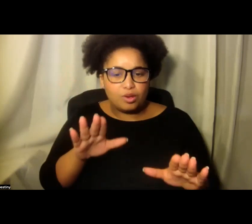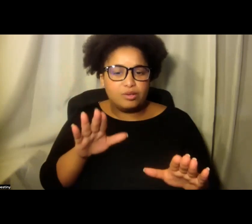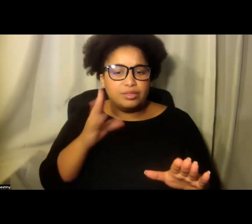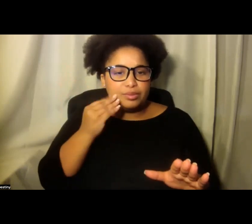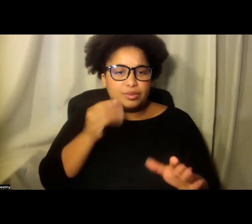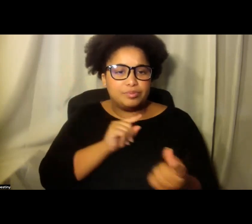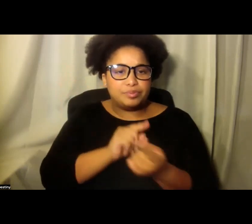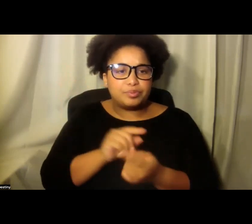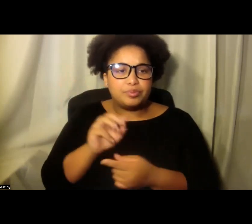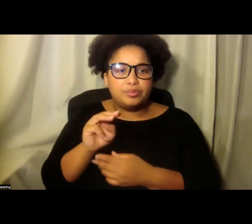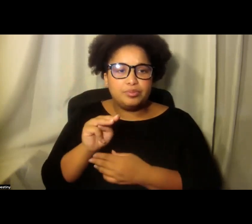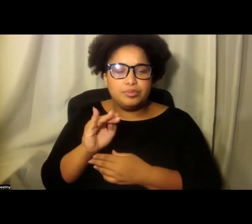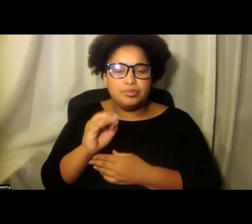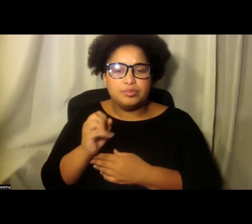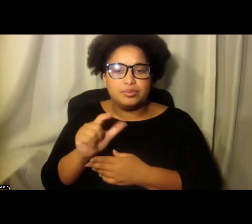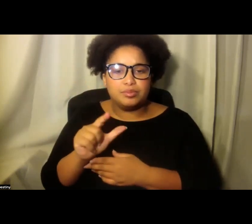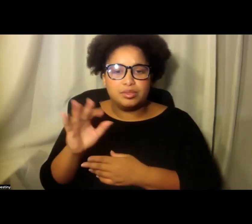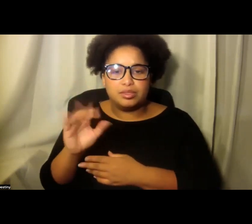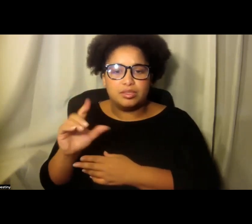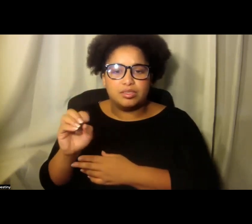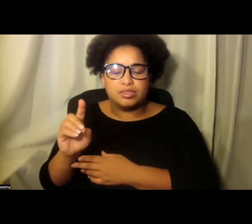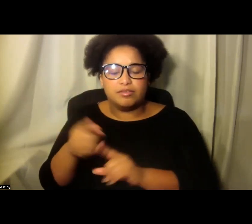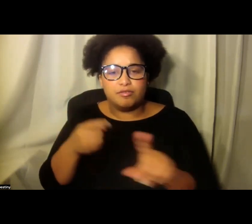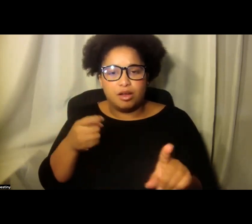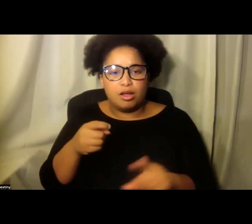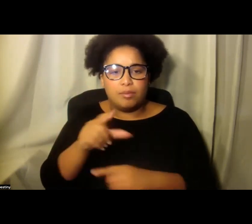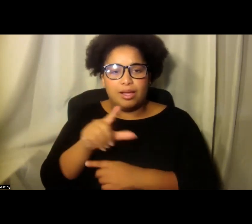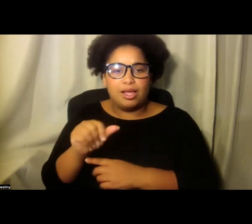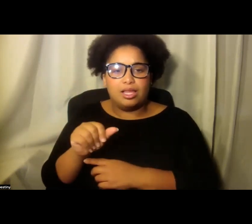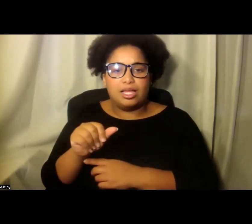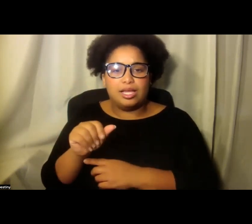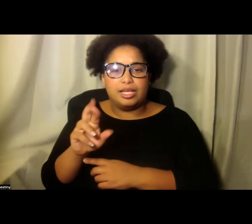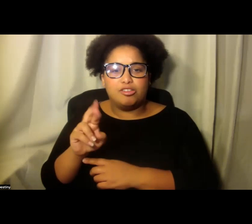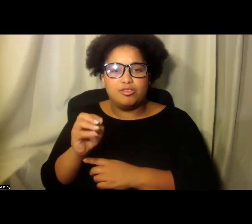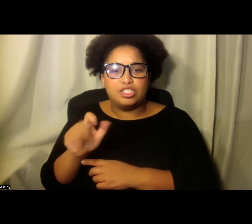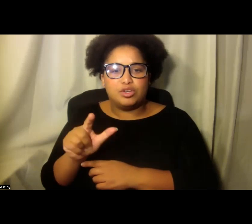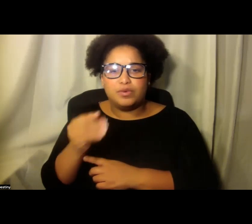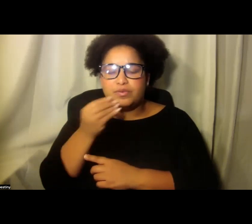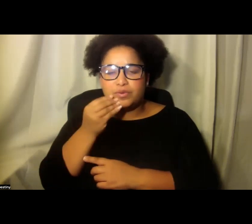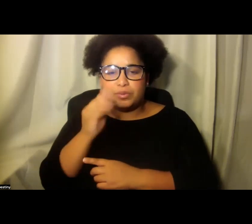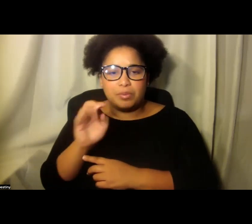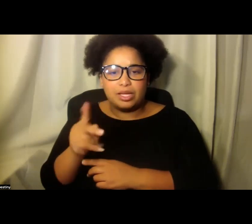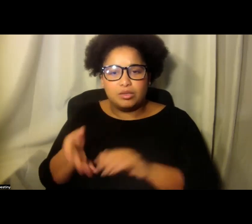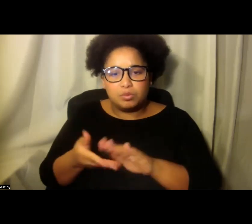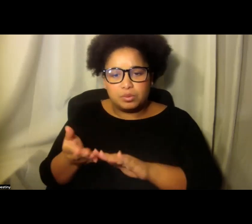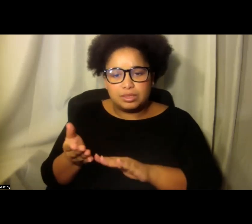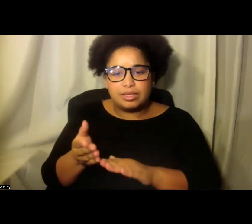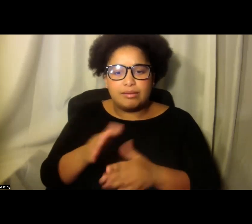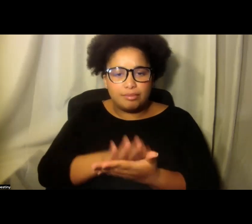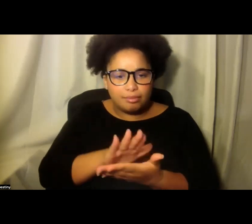meeting Michael Flood from the Los Angeles Regional Food Bank. He runs that campus and that